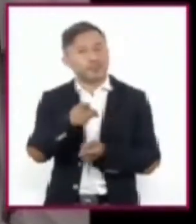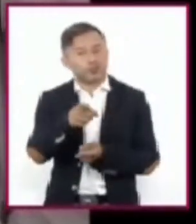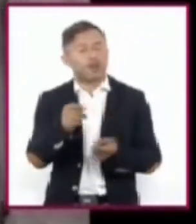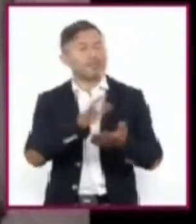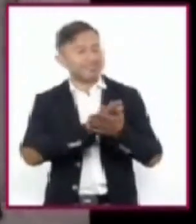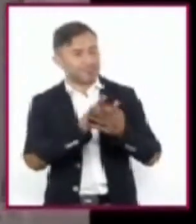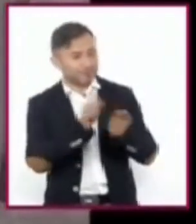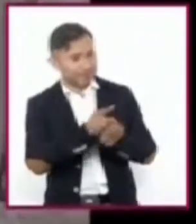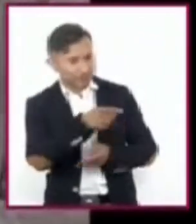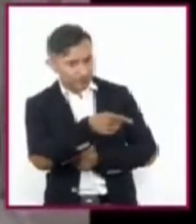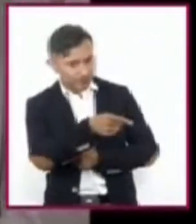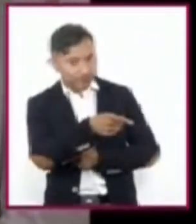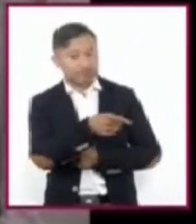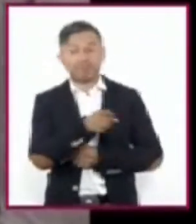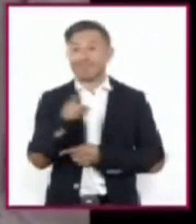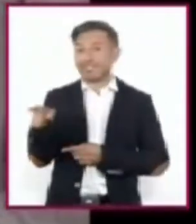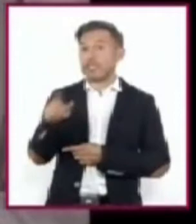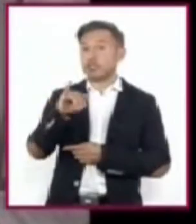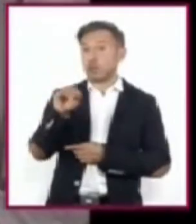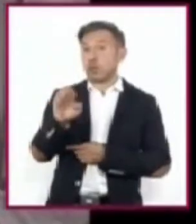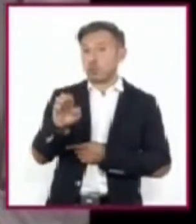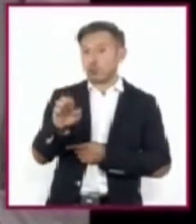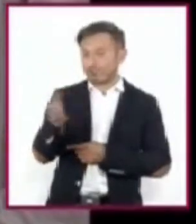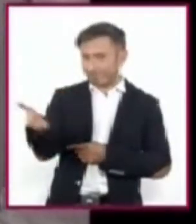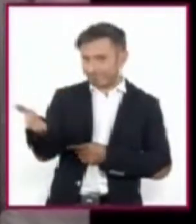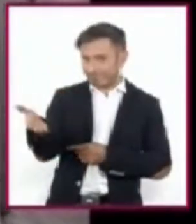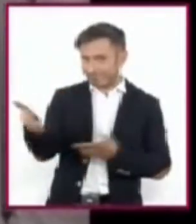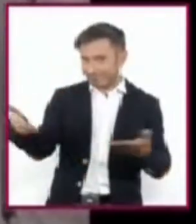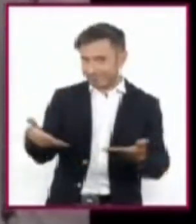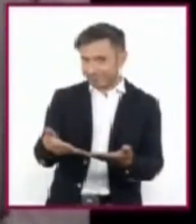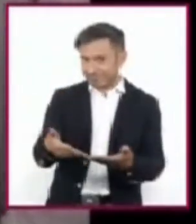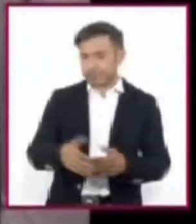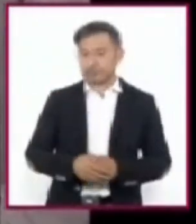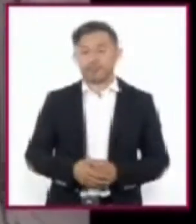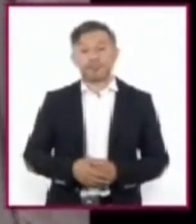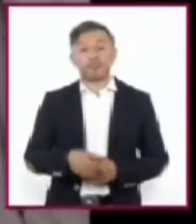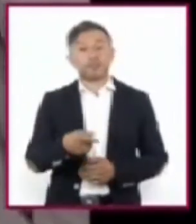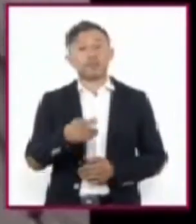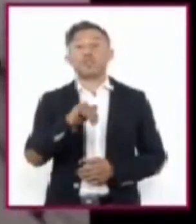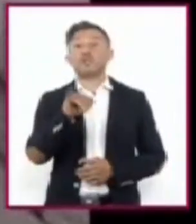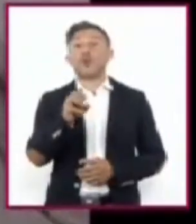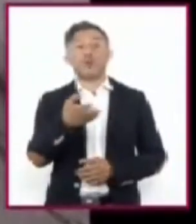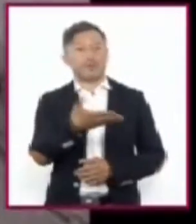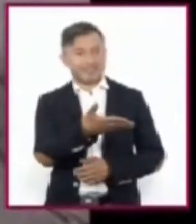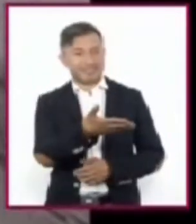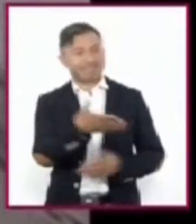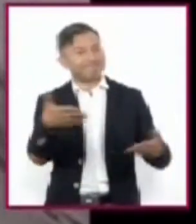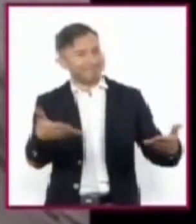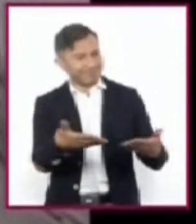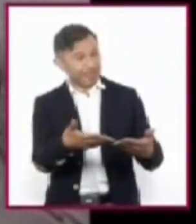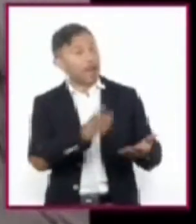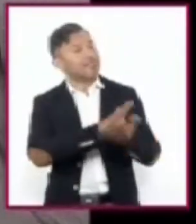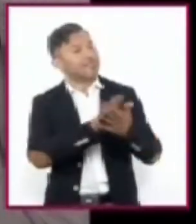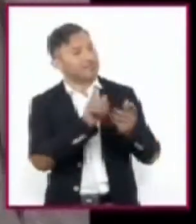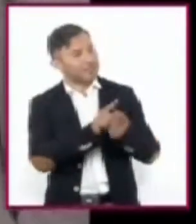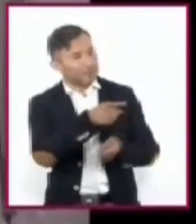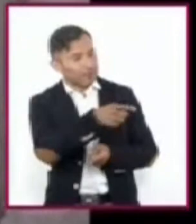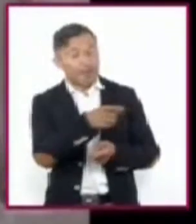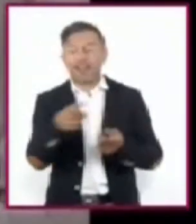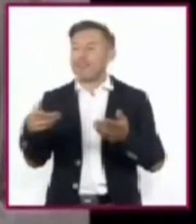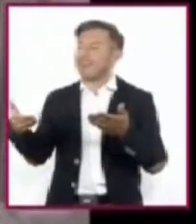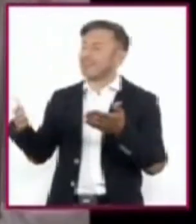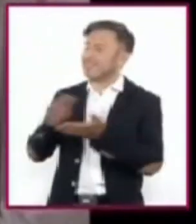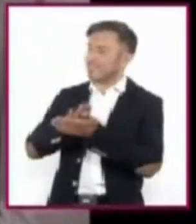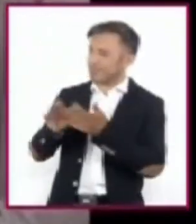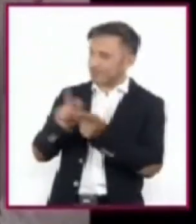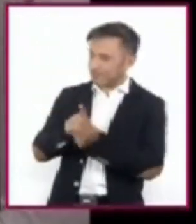you. And this is Joe. This is Joe. Oh, nice to meet you. Nice to meet you.